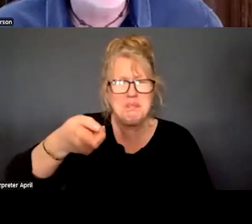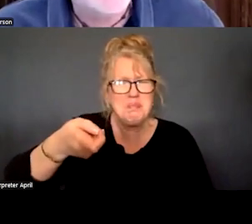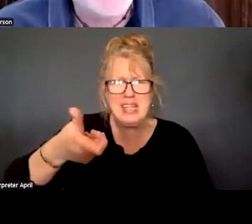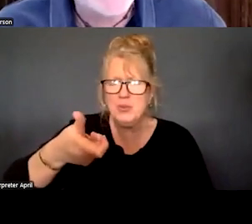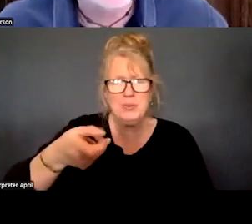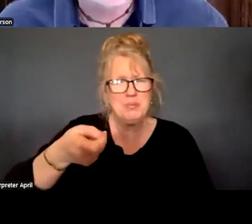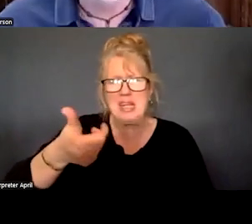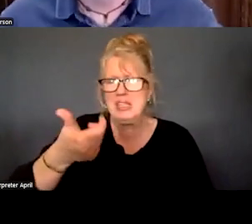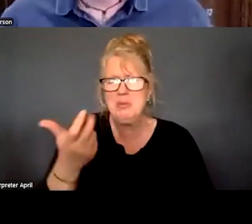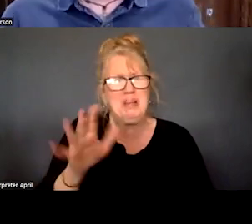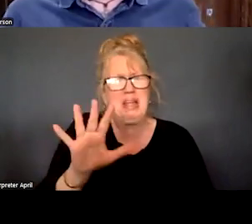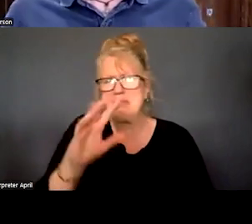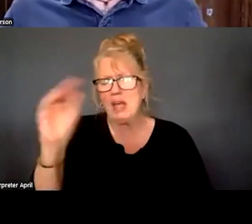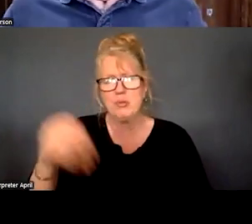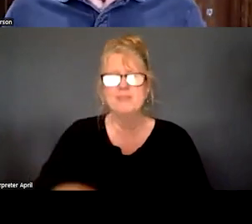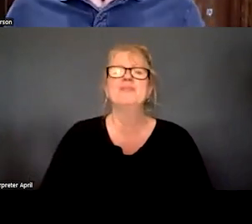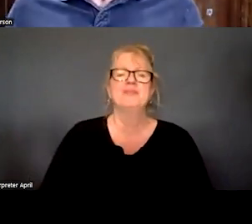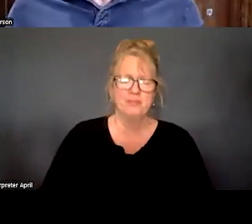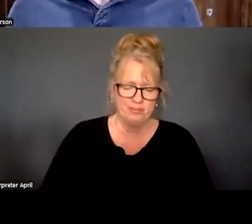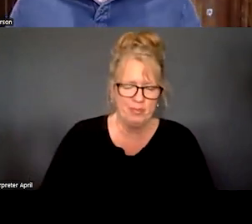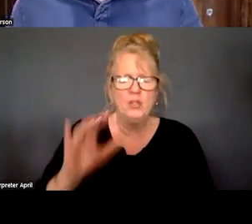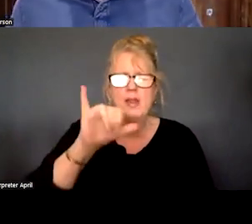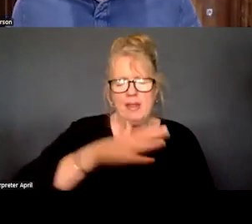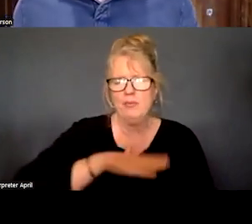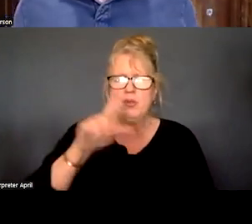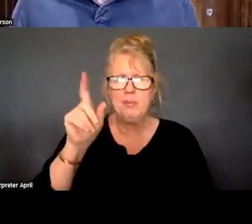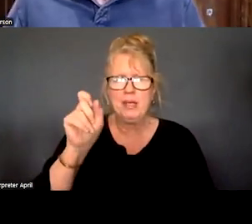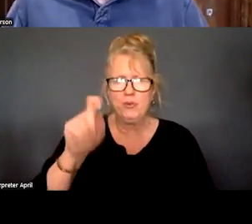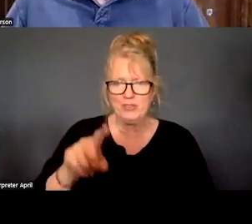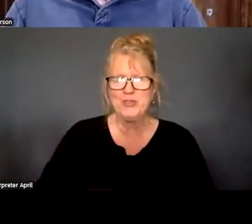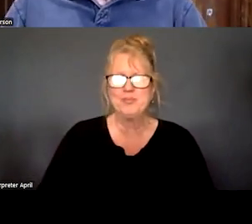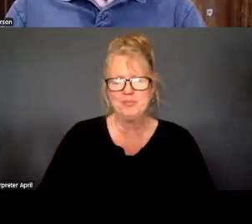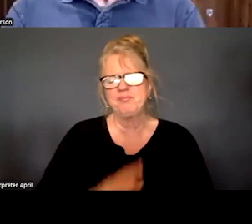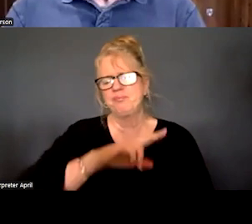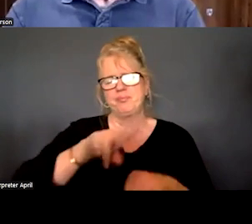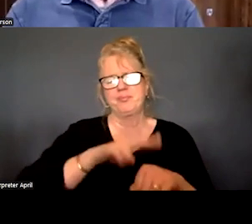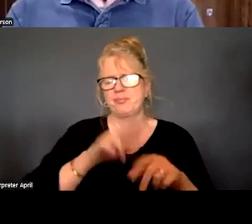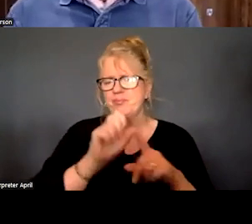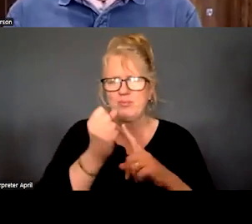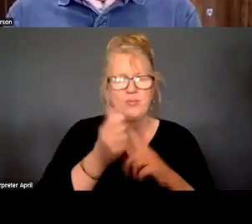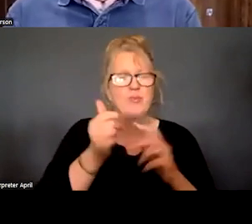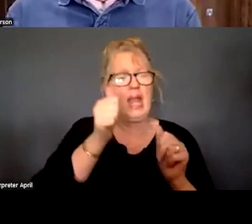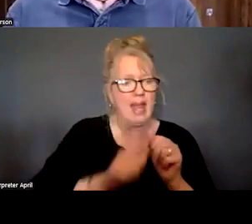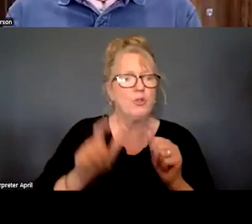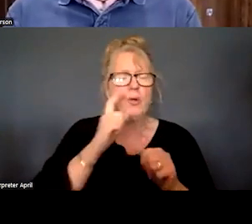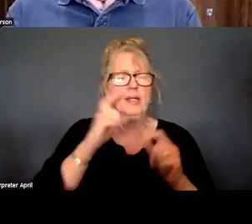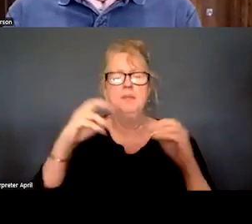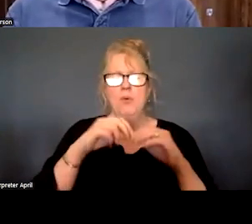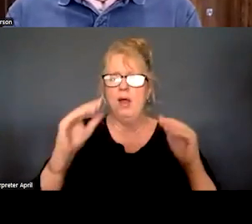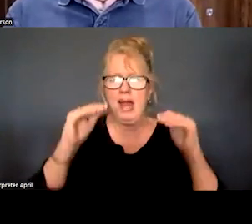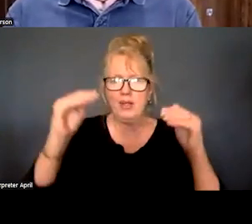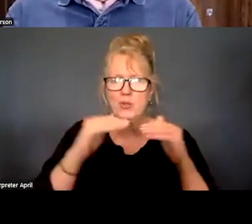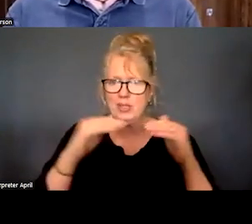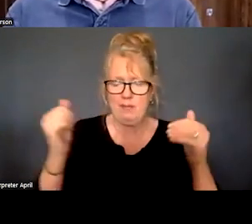meaning 5% or something. well, that was going to be my question. So in a normal system, everyone needing higher level care is